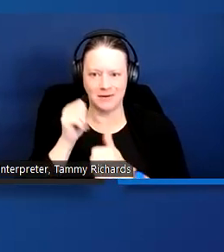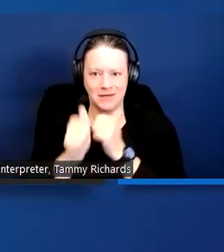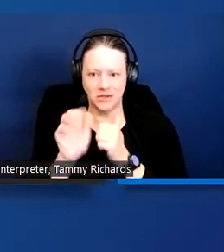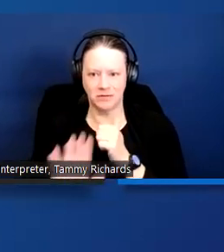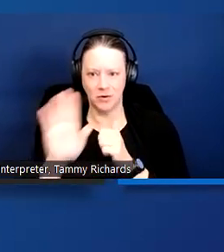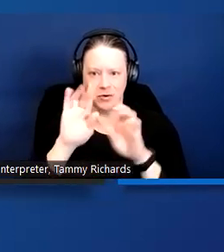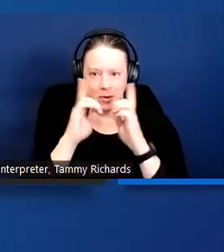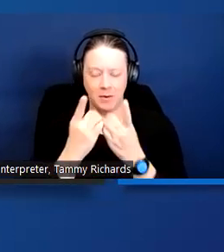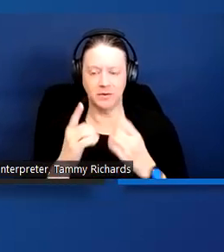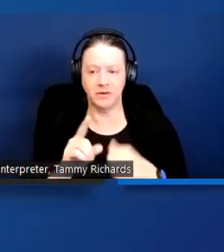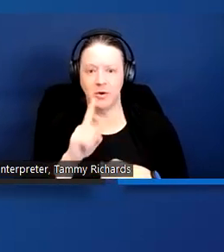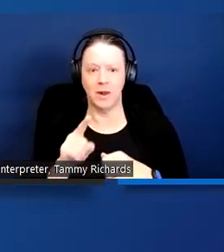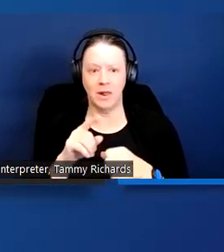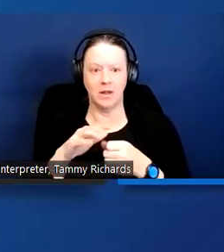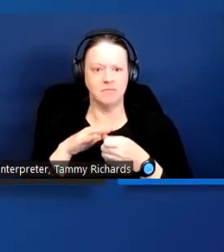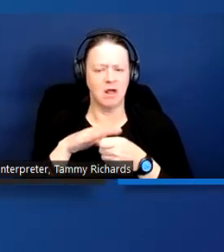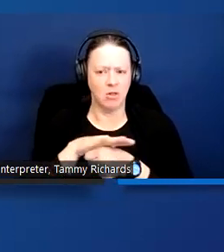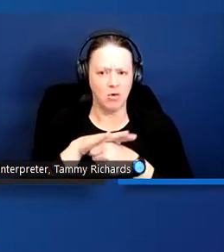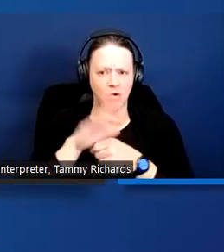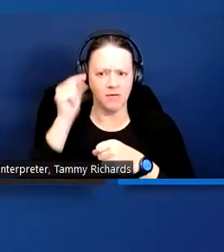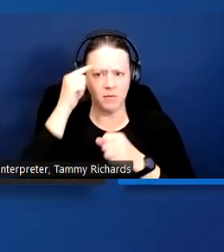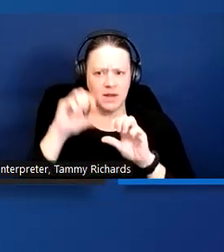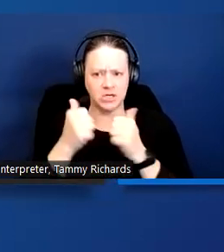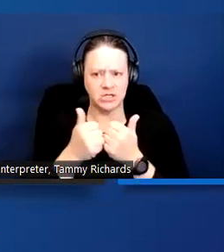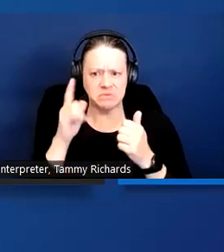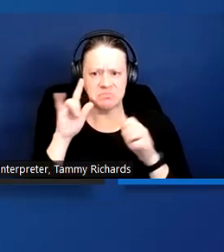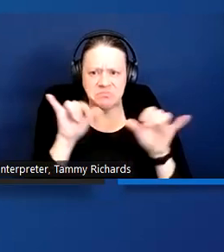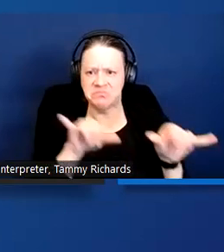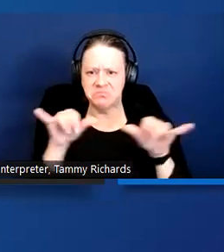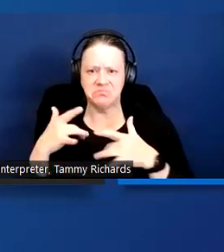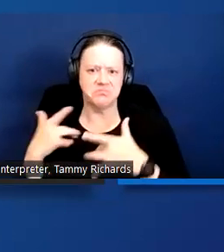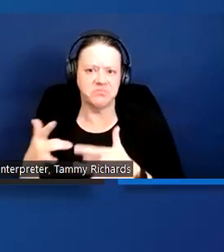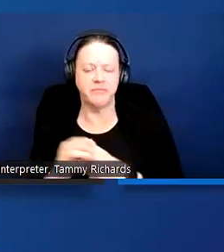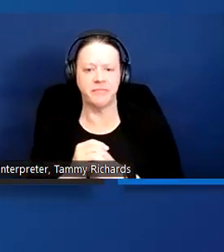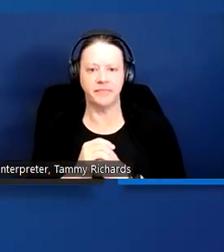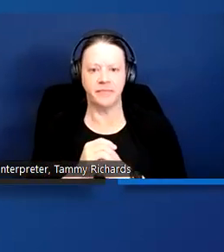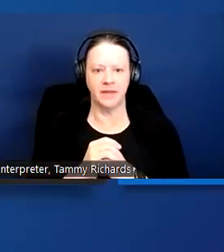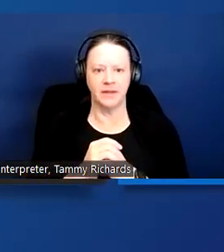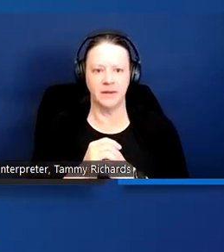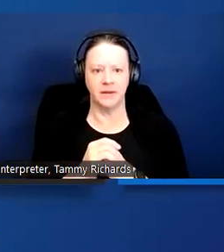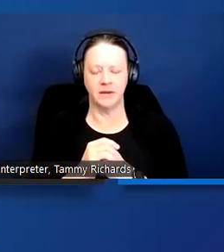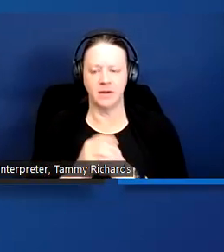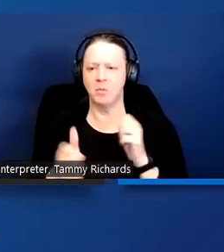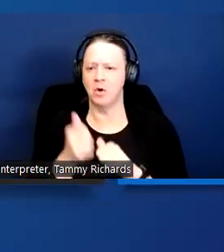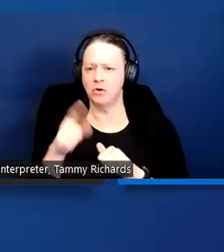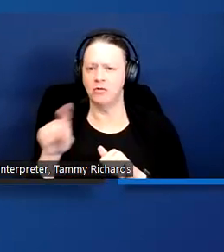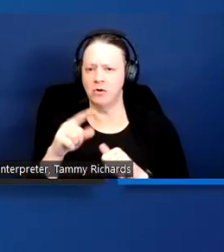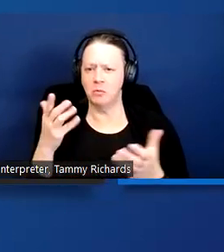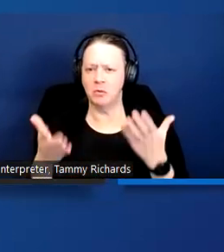I believe local governments entities will do so as well. So most of you probably